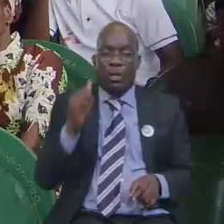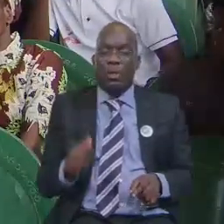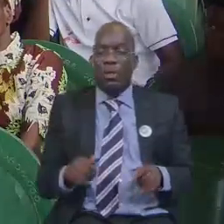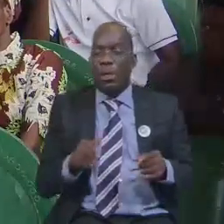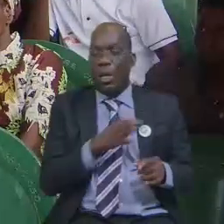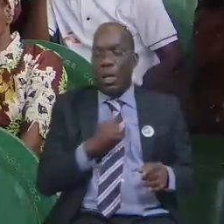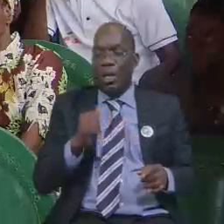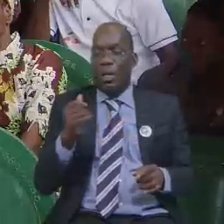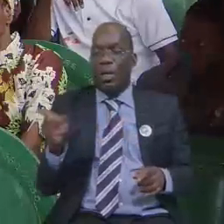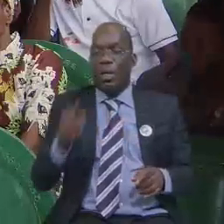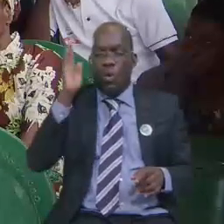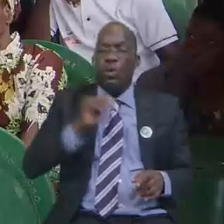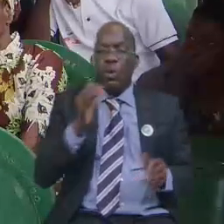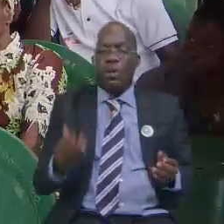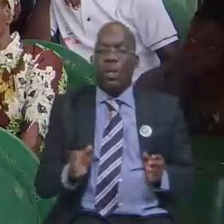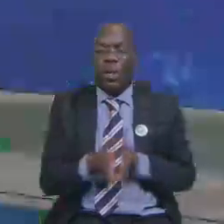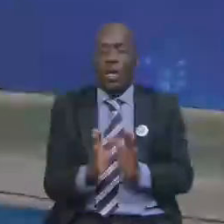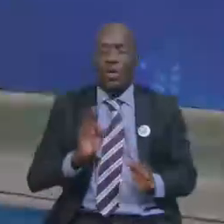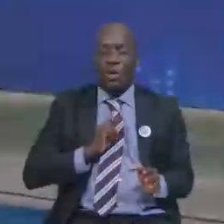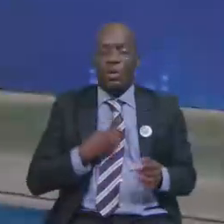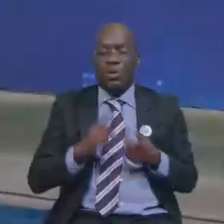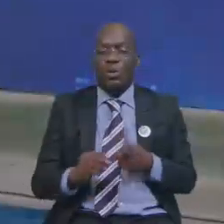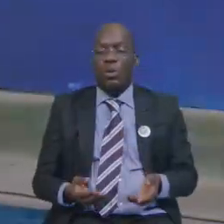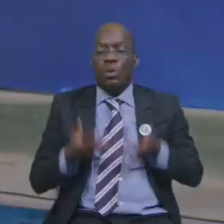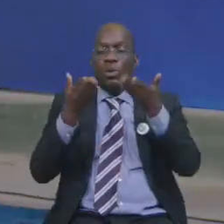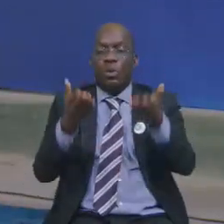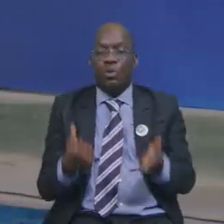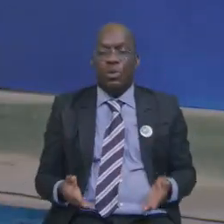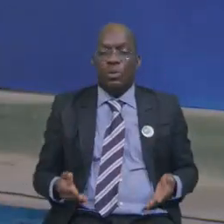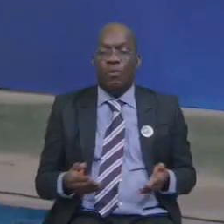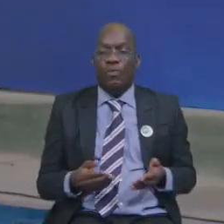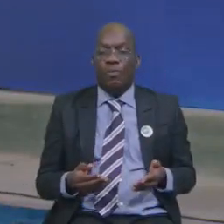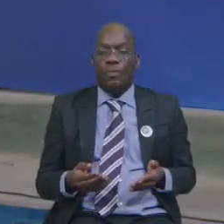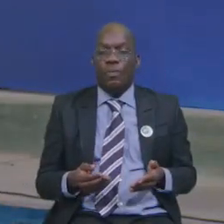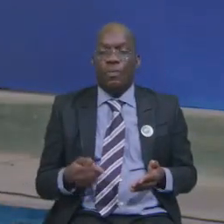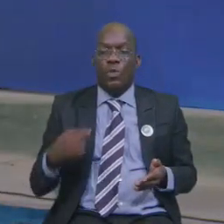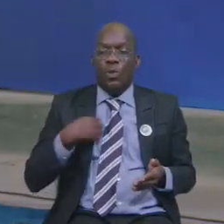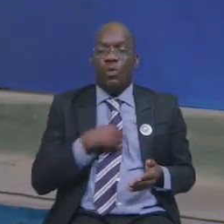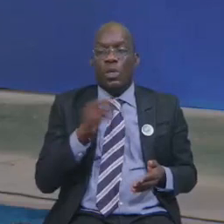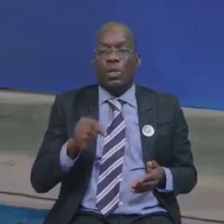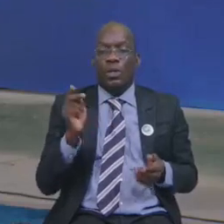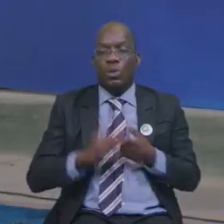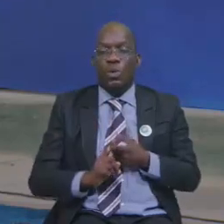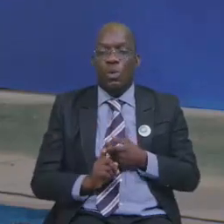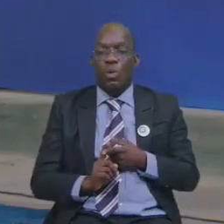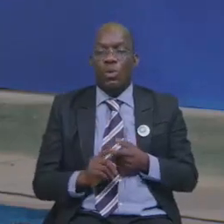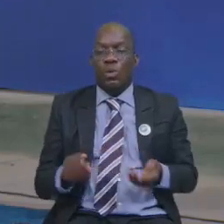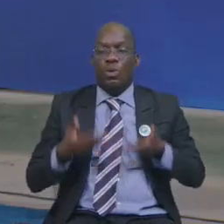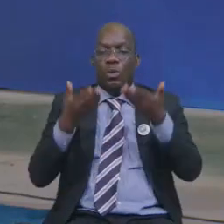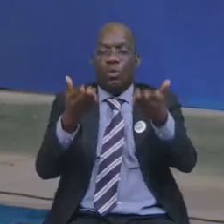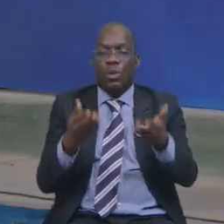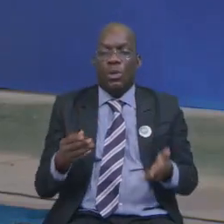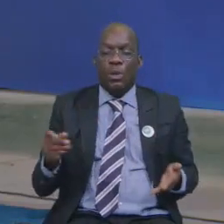ask for submission, except it's a special assignment we need to turn in. But They are not